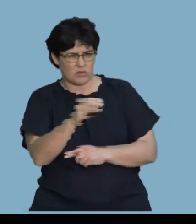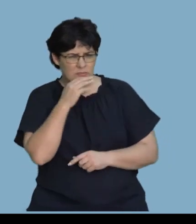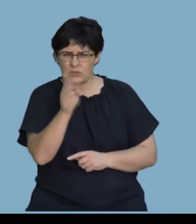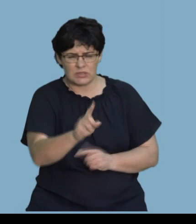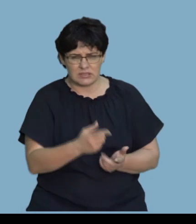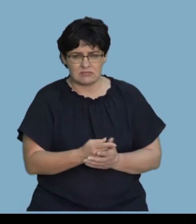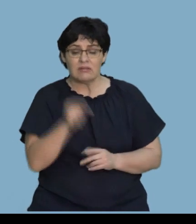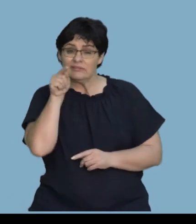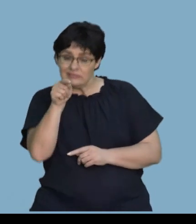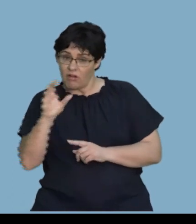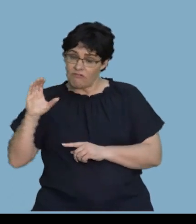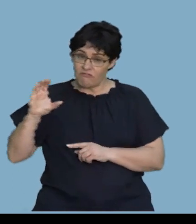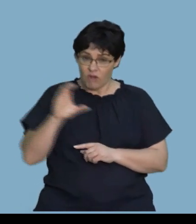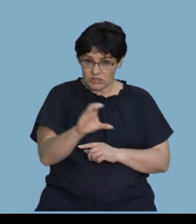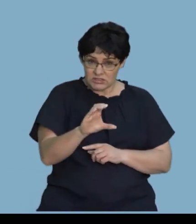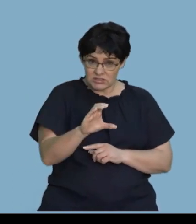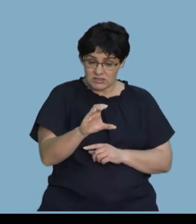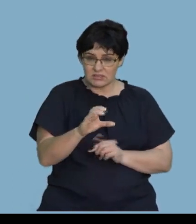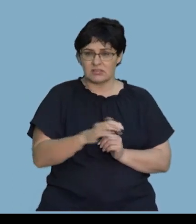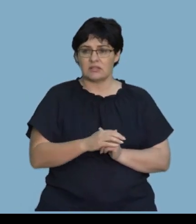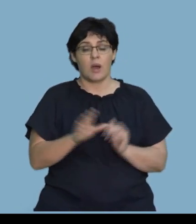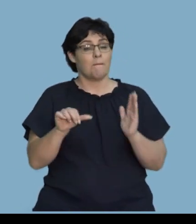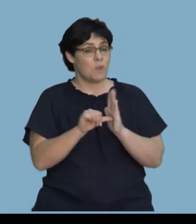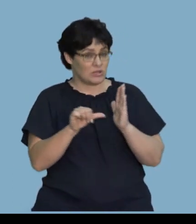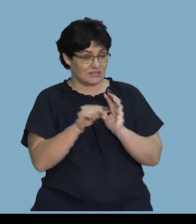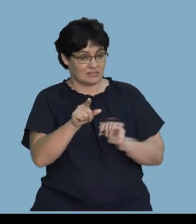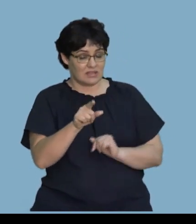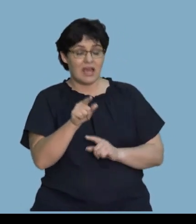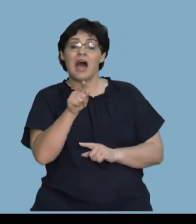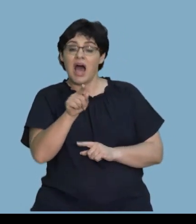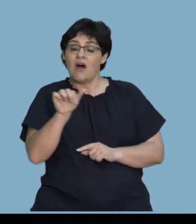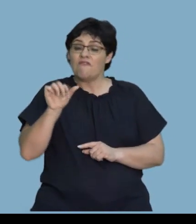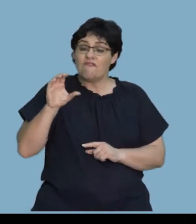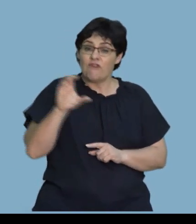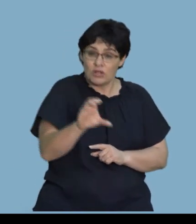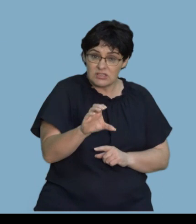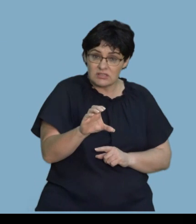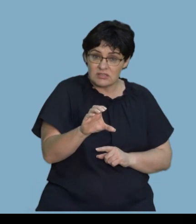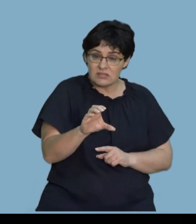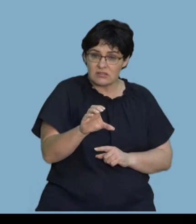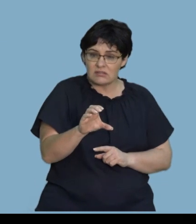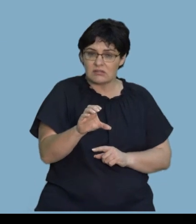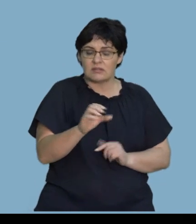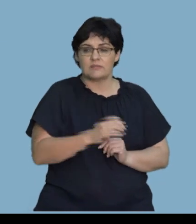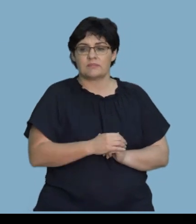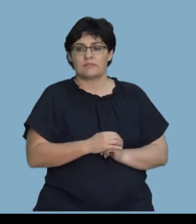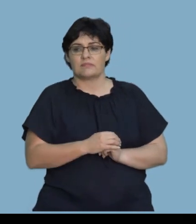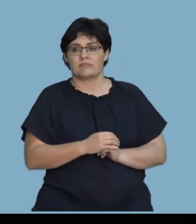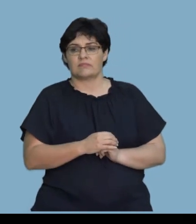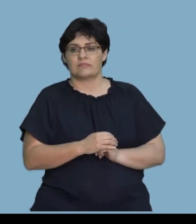is a force, okay, very important. It is a force, okay, for which the work done,